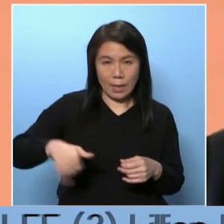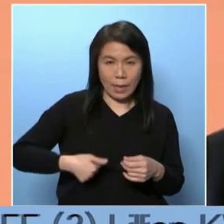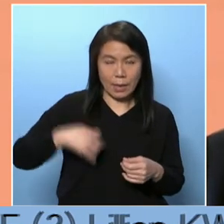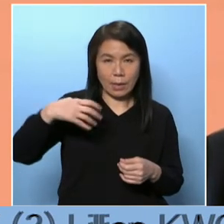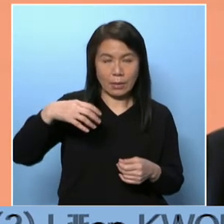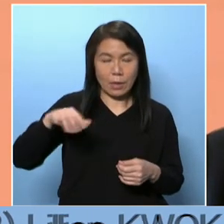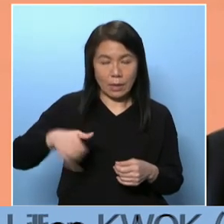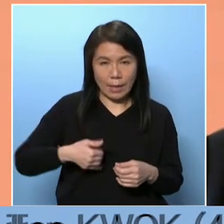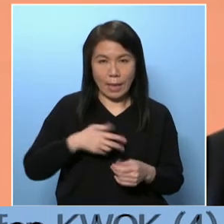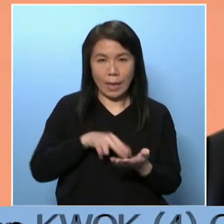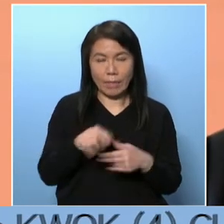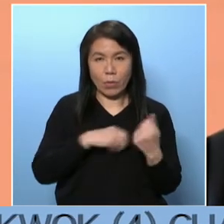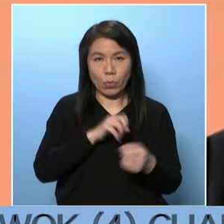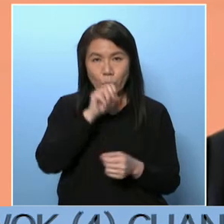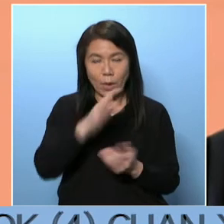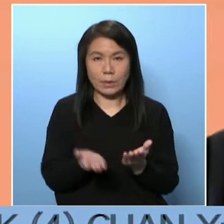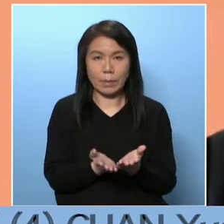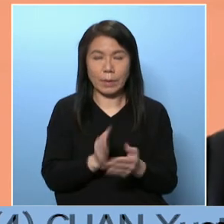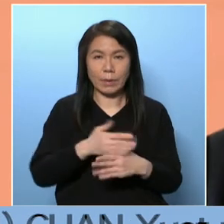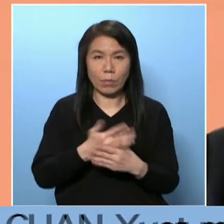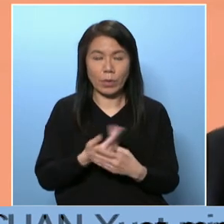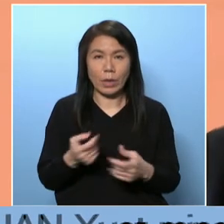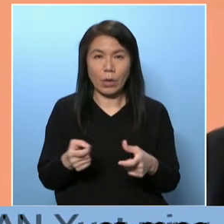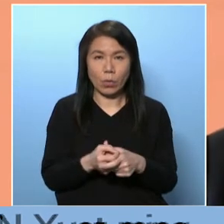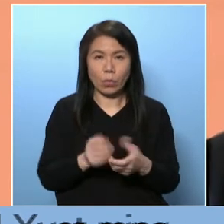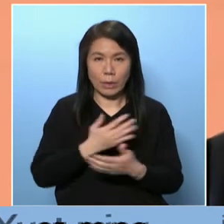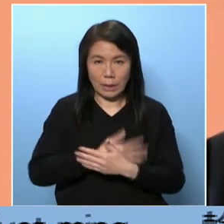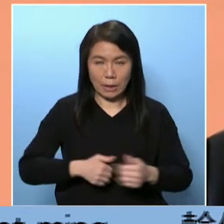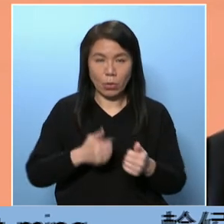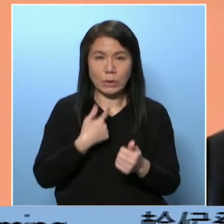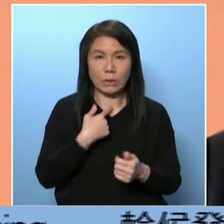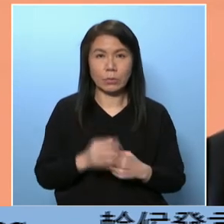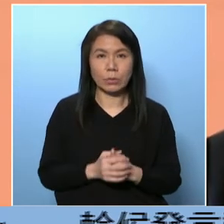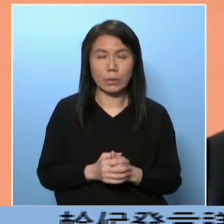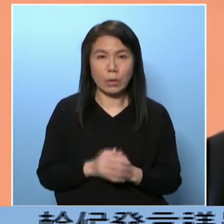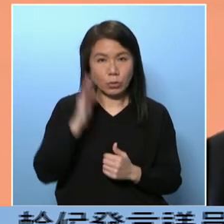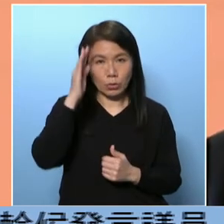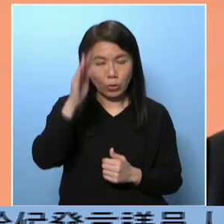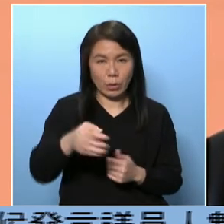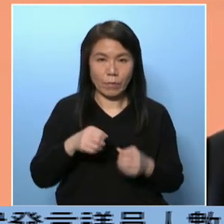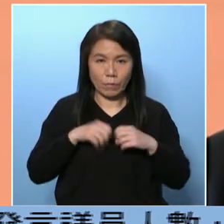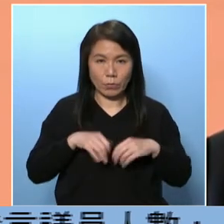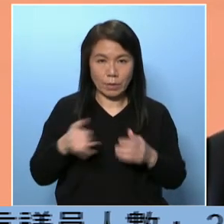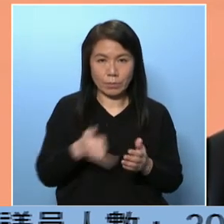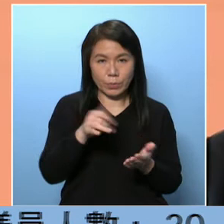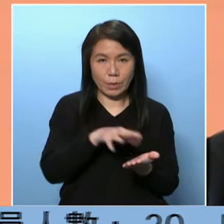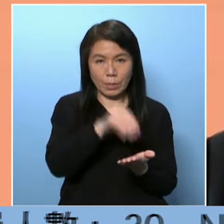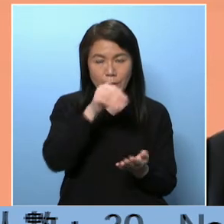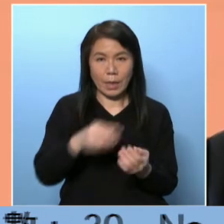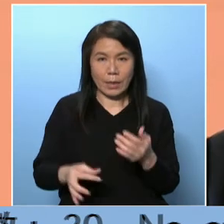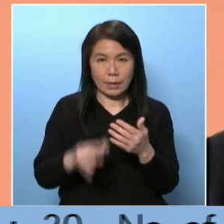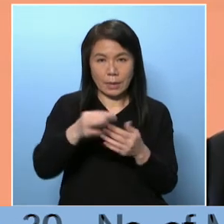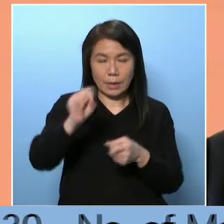Chong Lai Ling, already said at a panel meeting of this council, for public